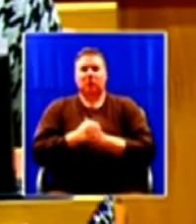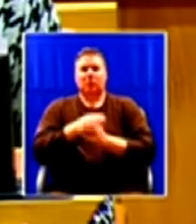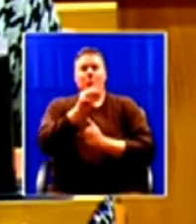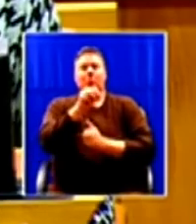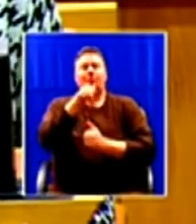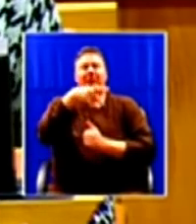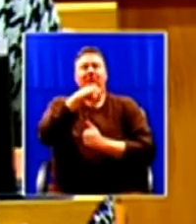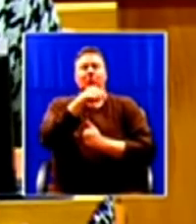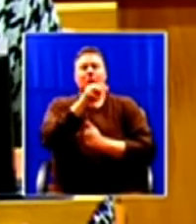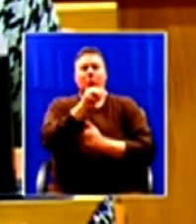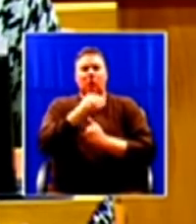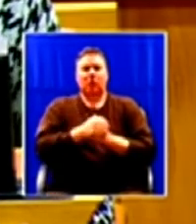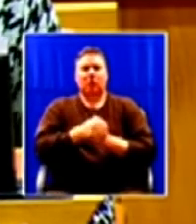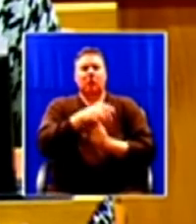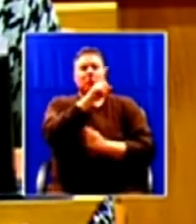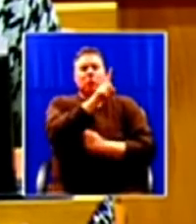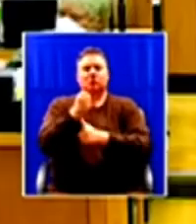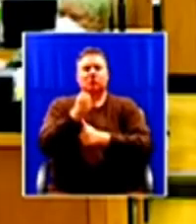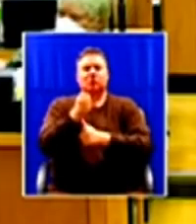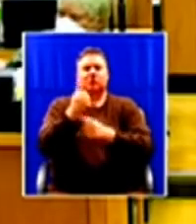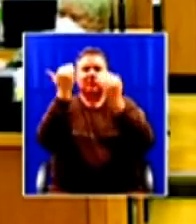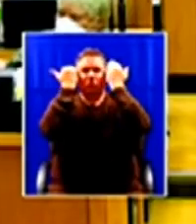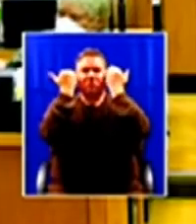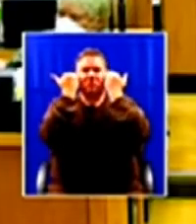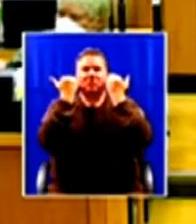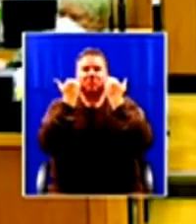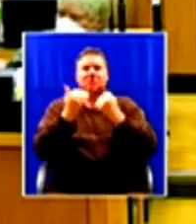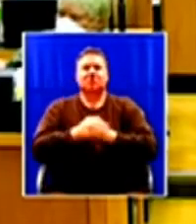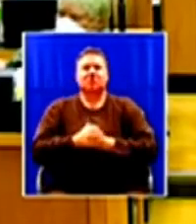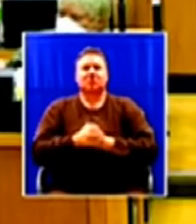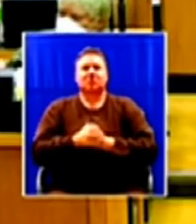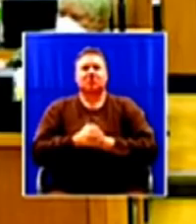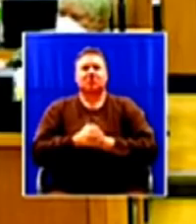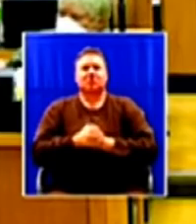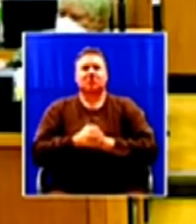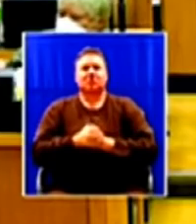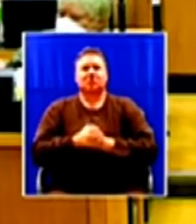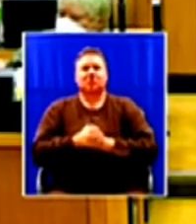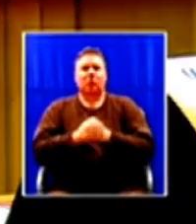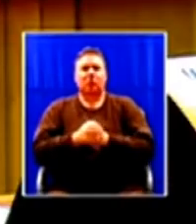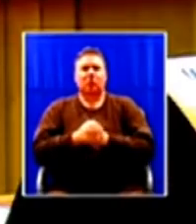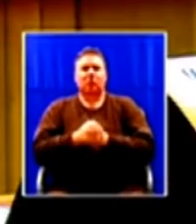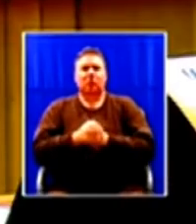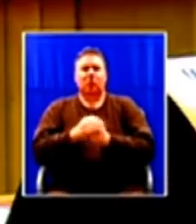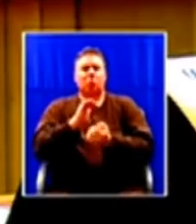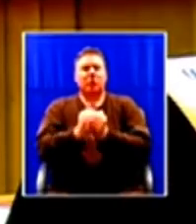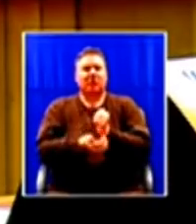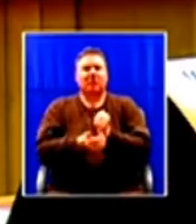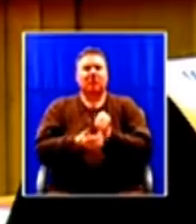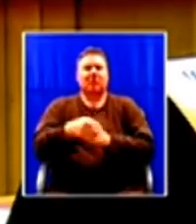embarrassing manner. So those are some of the things that one has to look at. But for me, what is also very important is